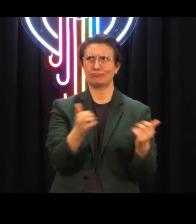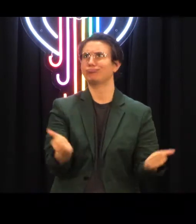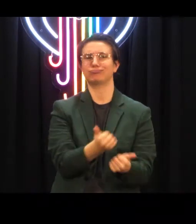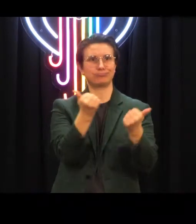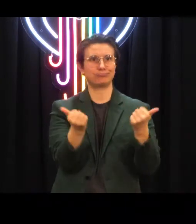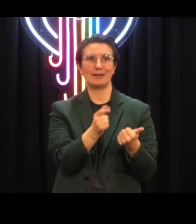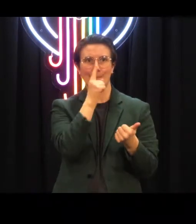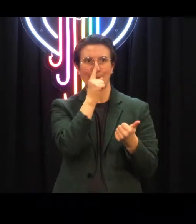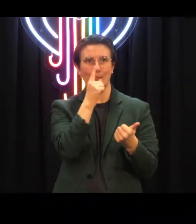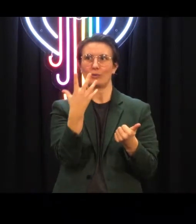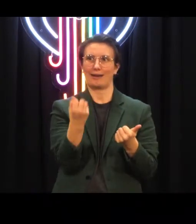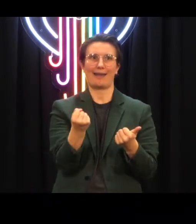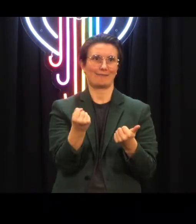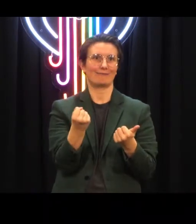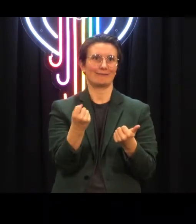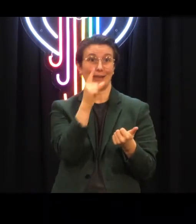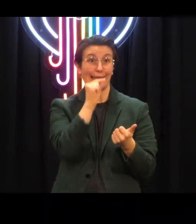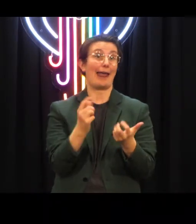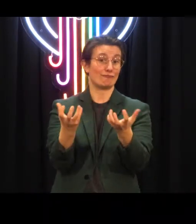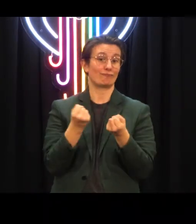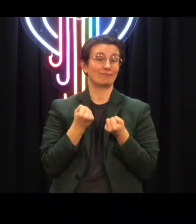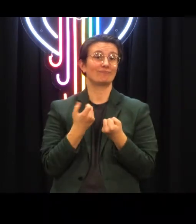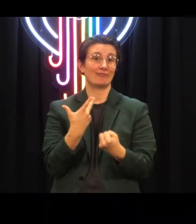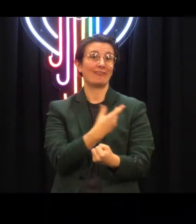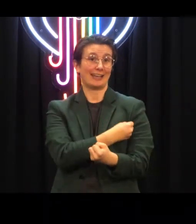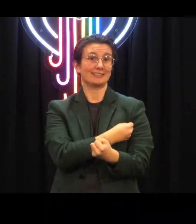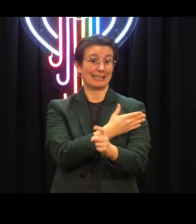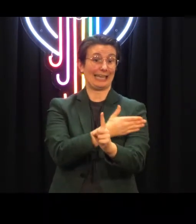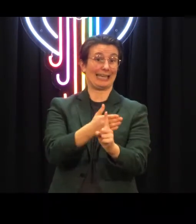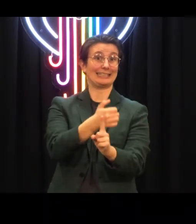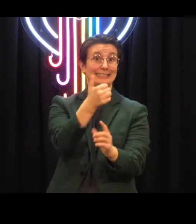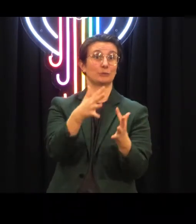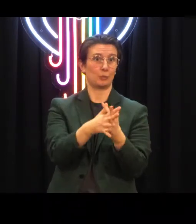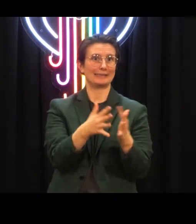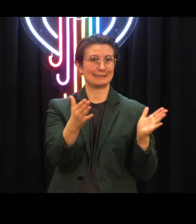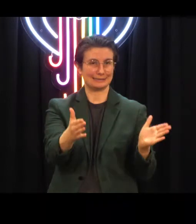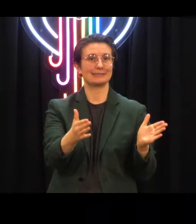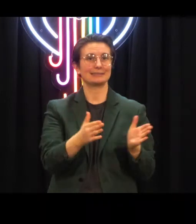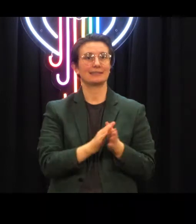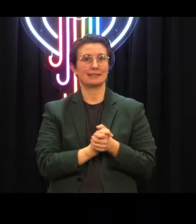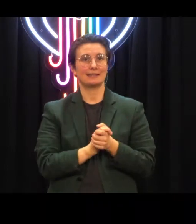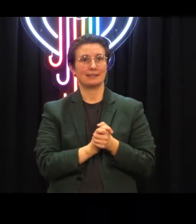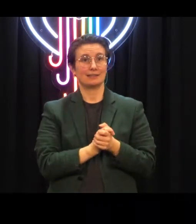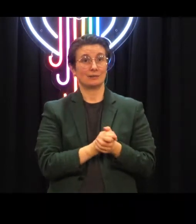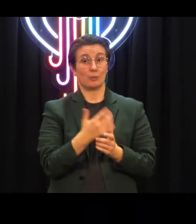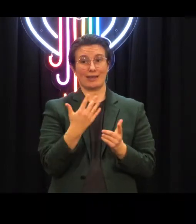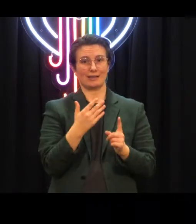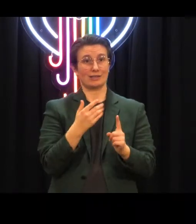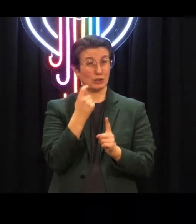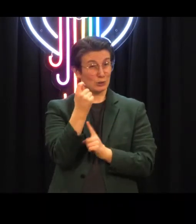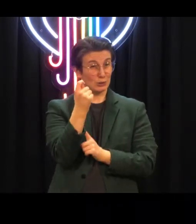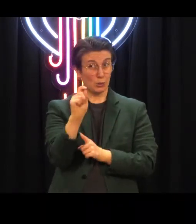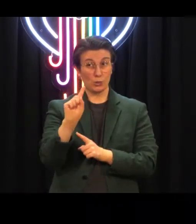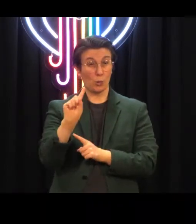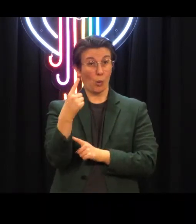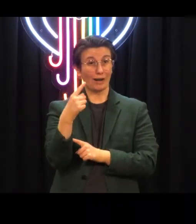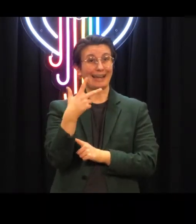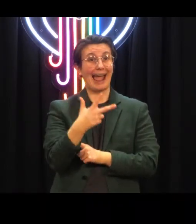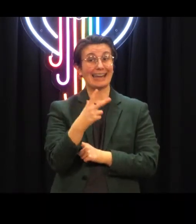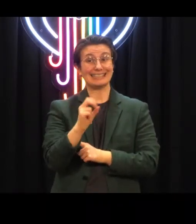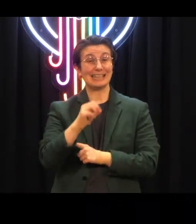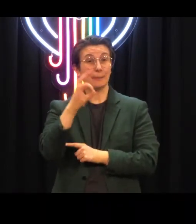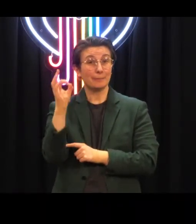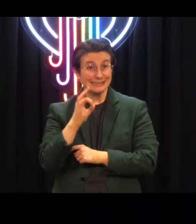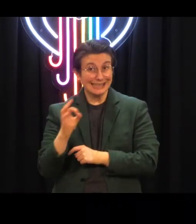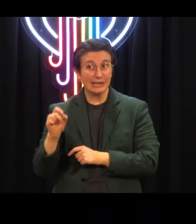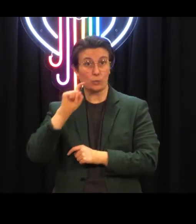are past 70% vaccinated, approaching 80% in Auckland very soon. We are starting to